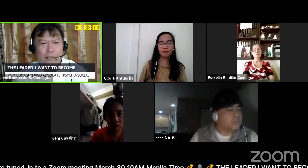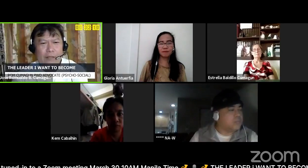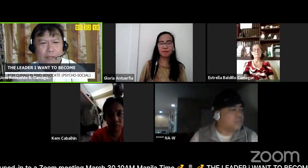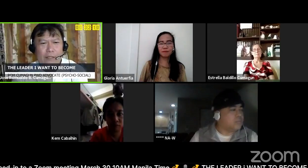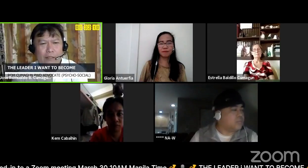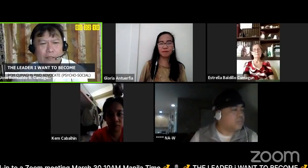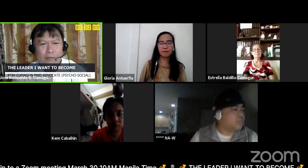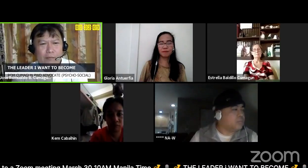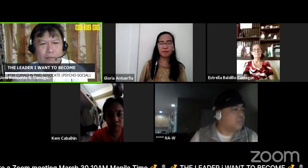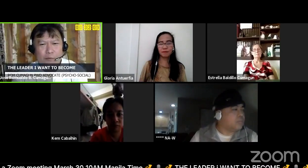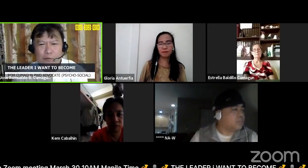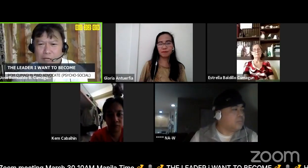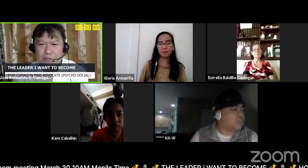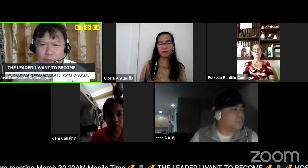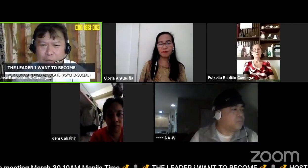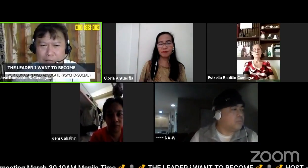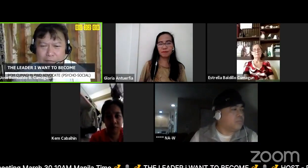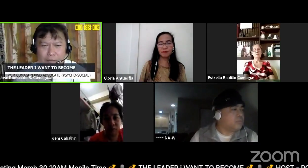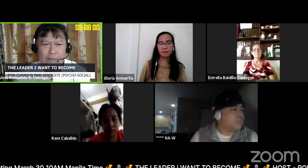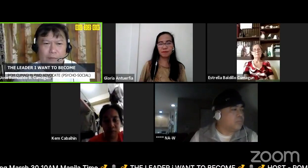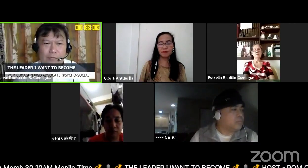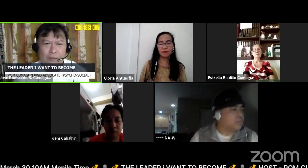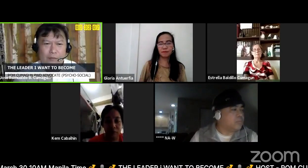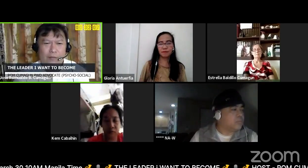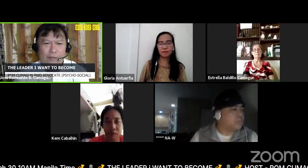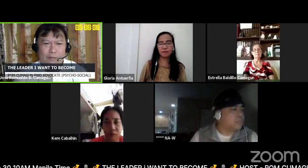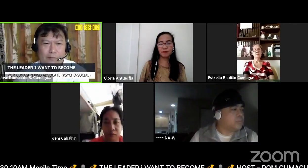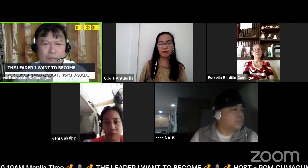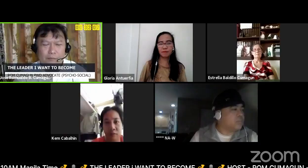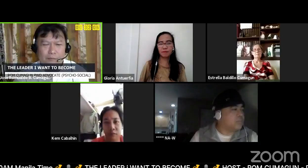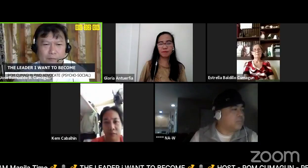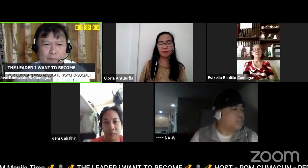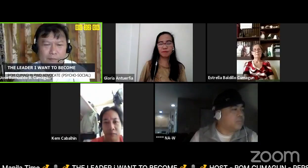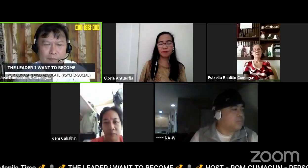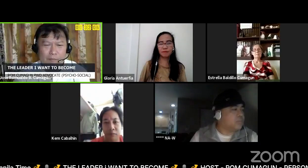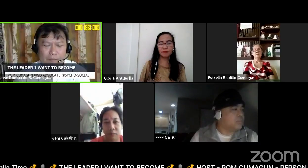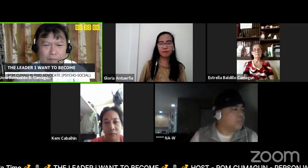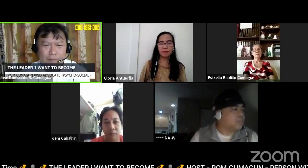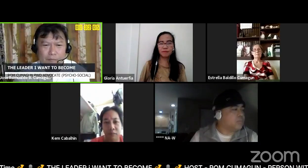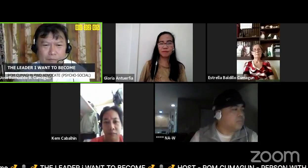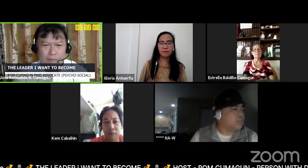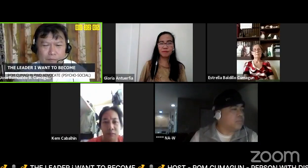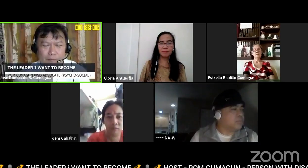doctor in 2012. 2012.